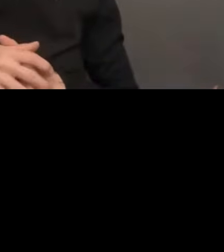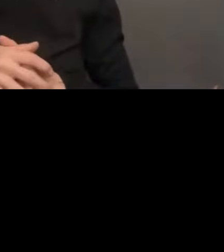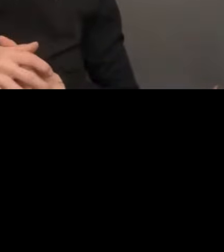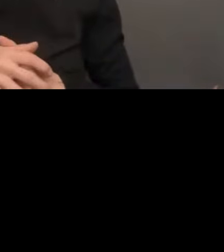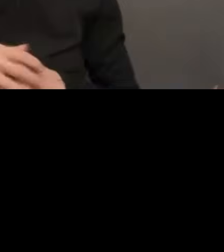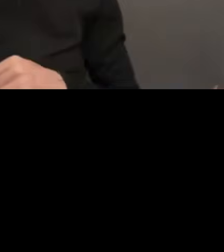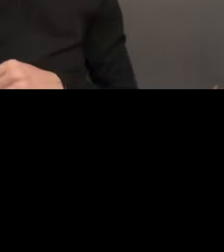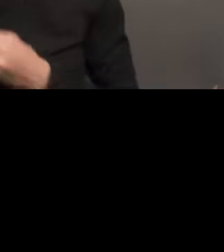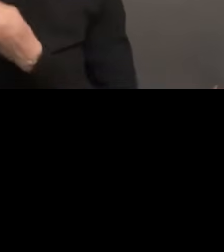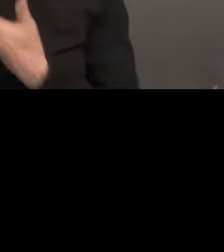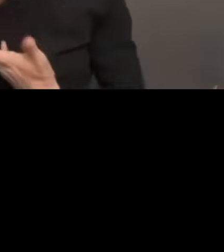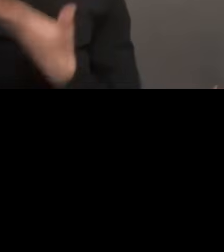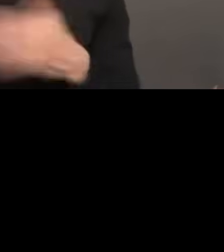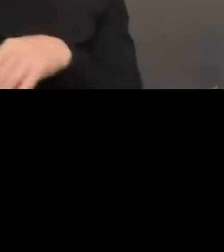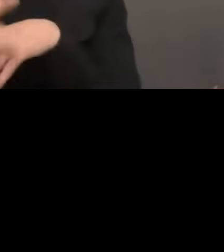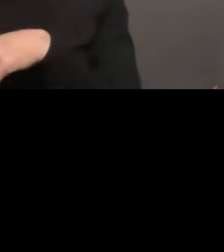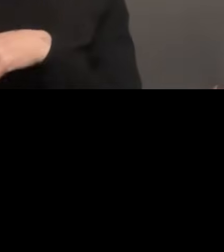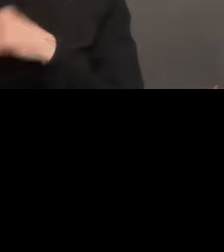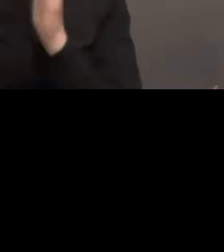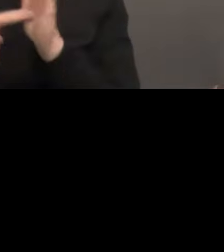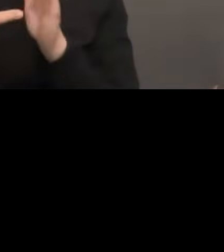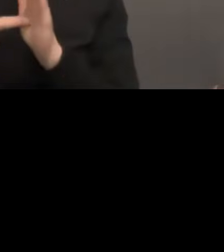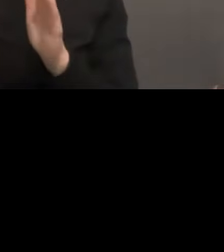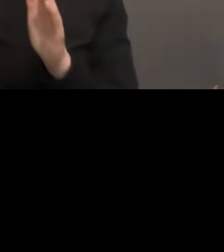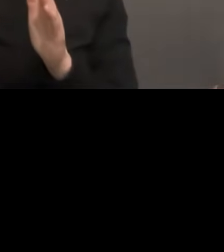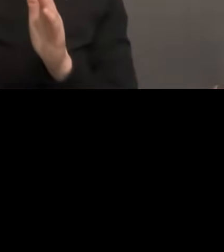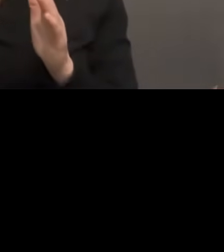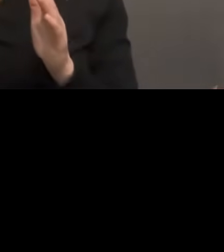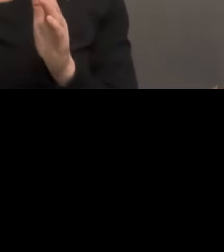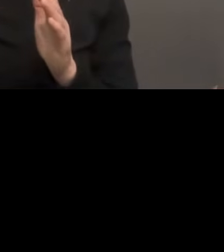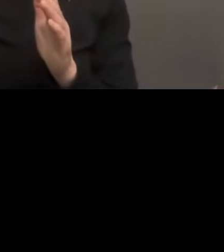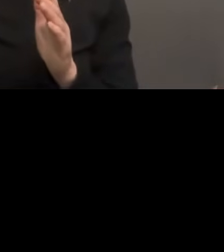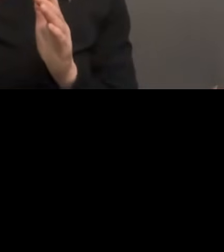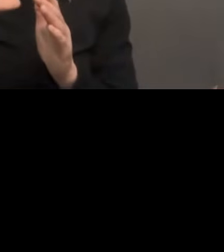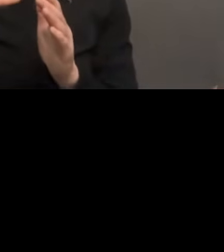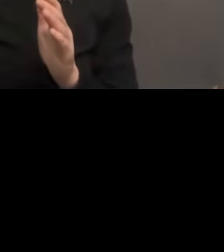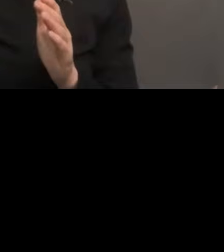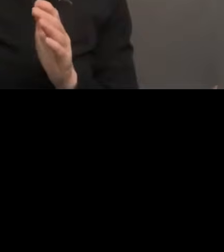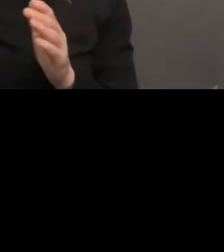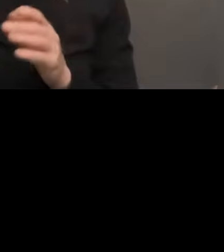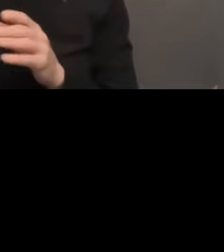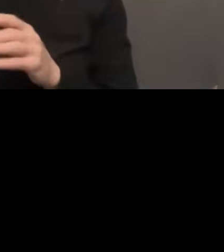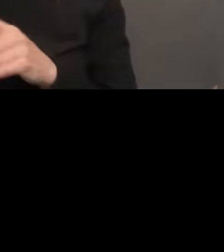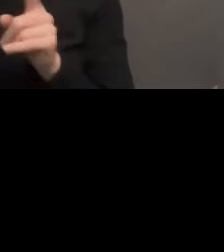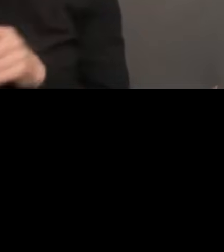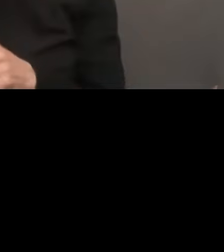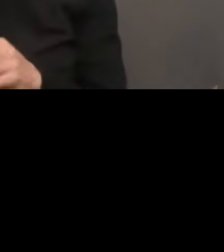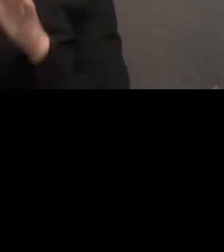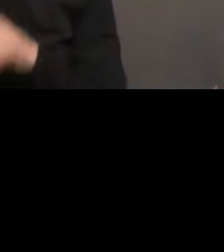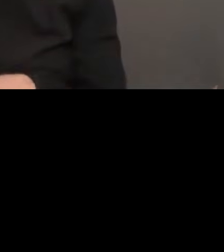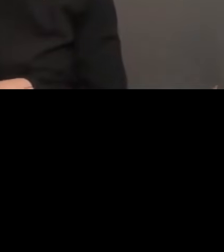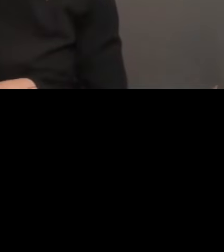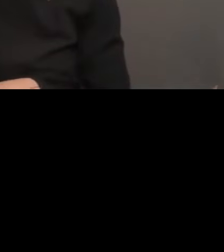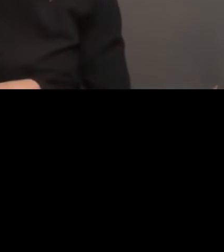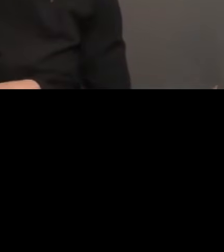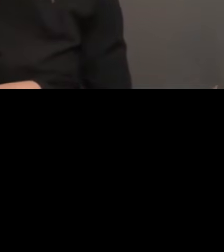the earliest example of the Colchian, the jars from Georgia, from the Black Sea, that the Colchian jars